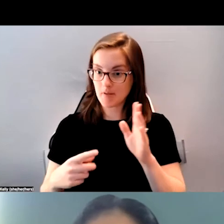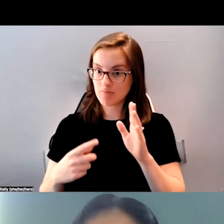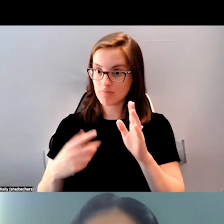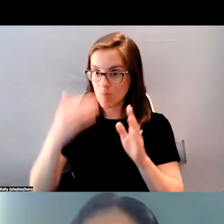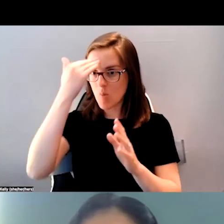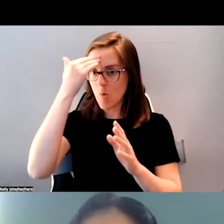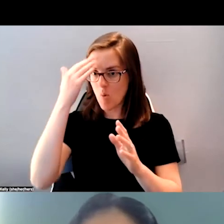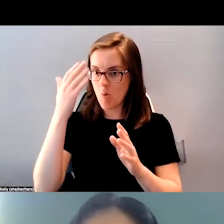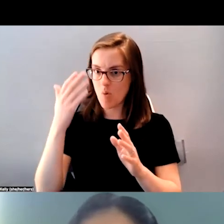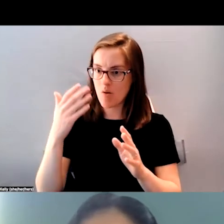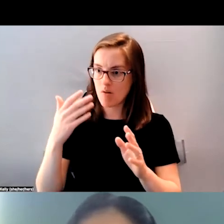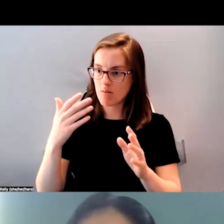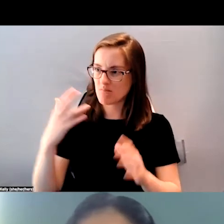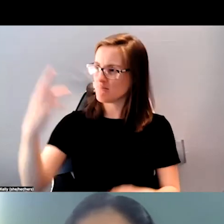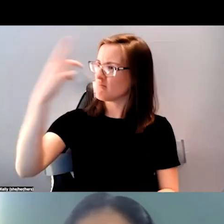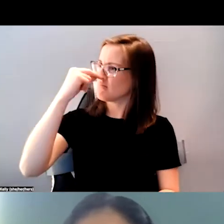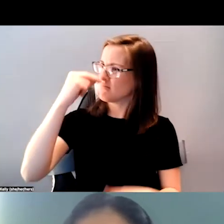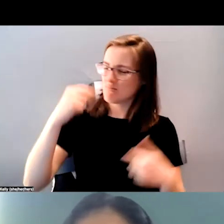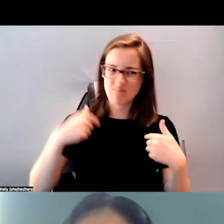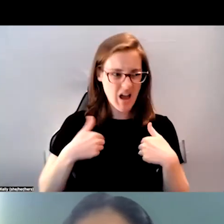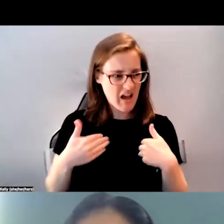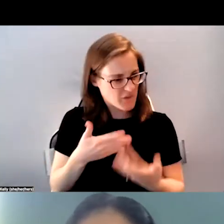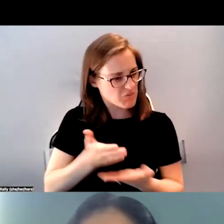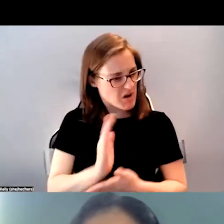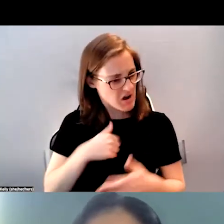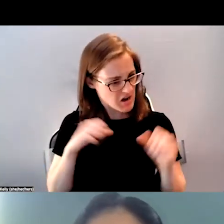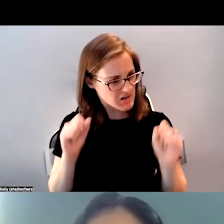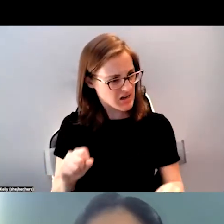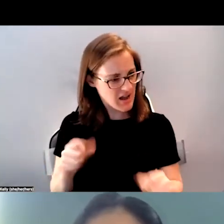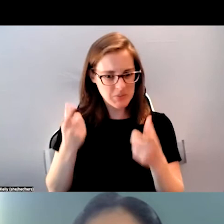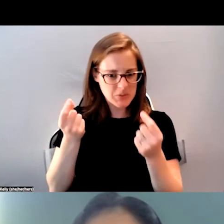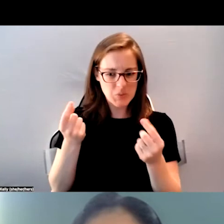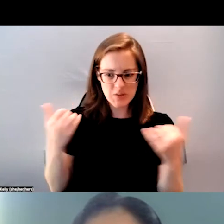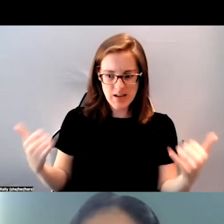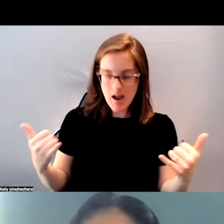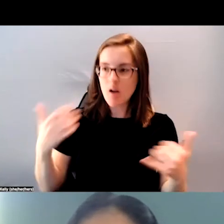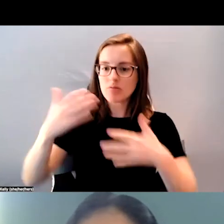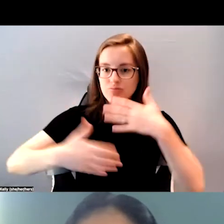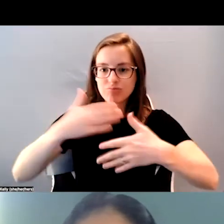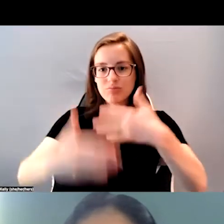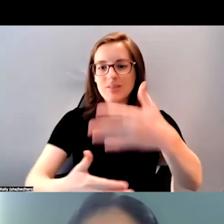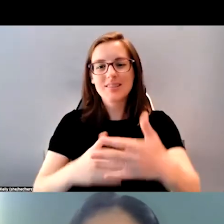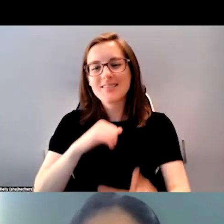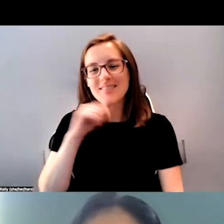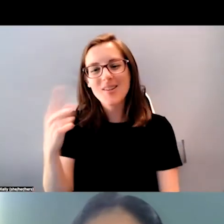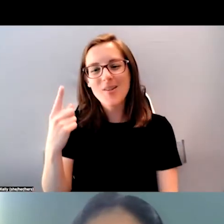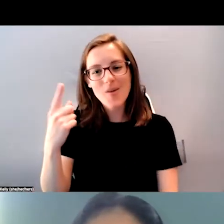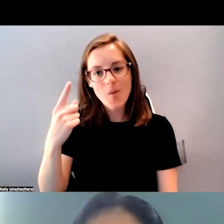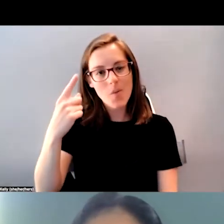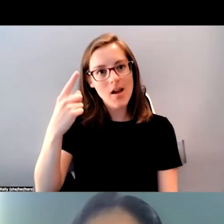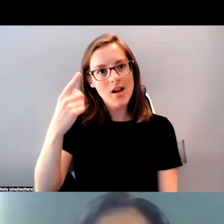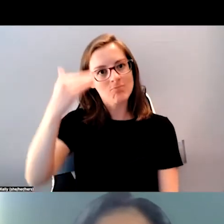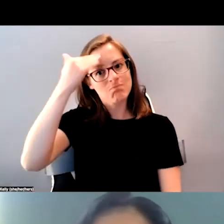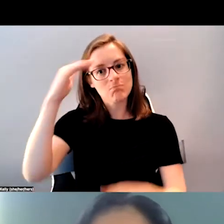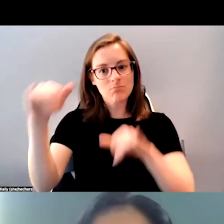get denied a service or a medication, it's not always common knowledge that you have the right